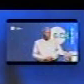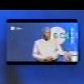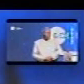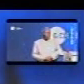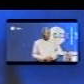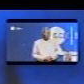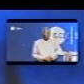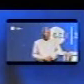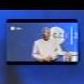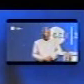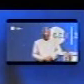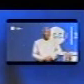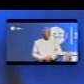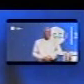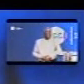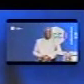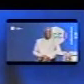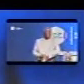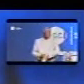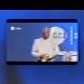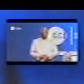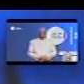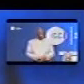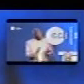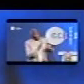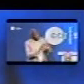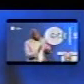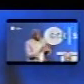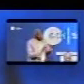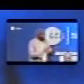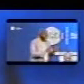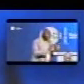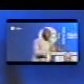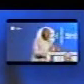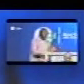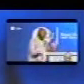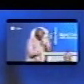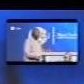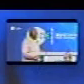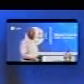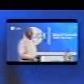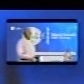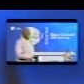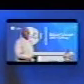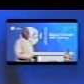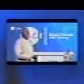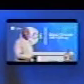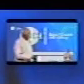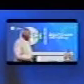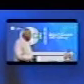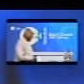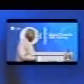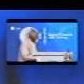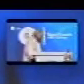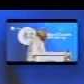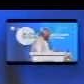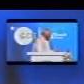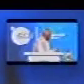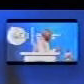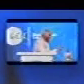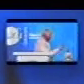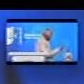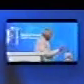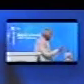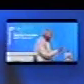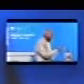word retard is something to draw somebody if back. He speaks to even to the slow somebody life. Down. He wants to